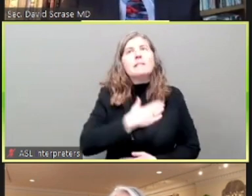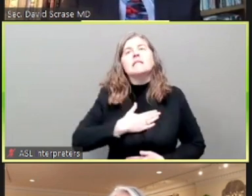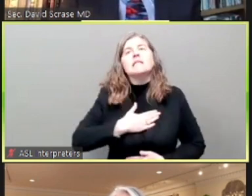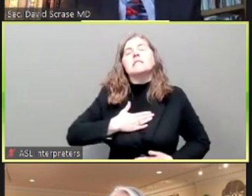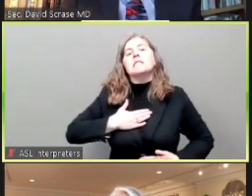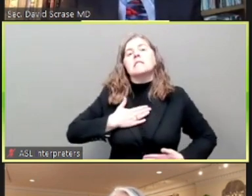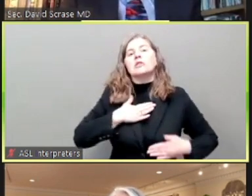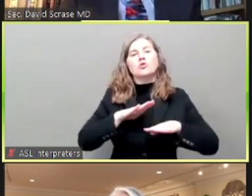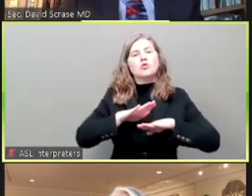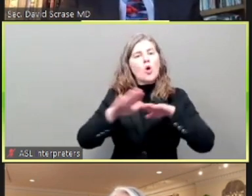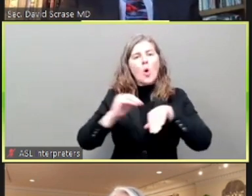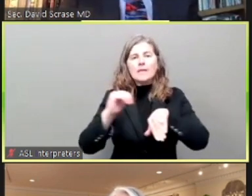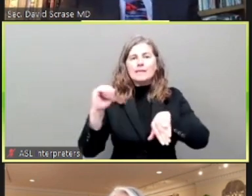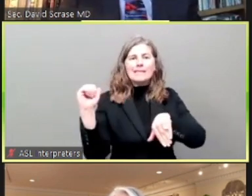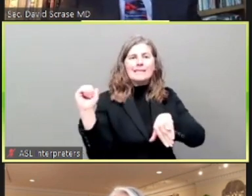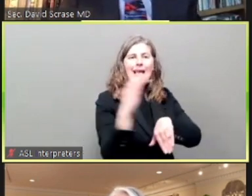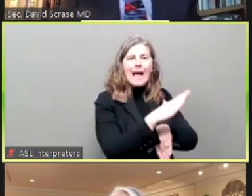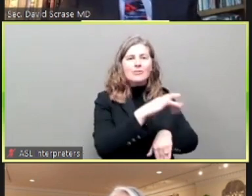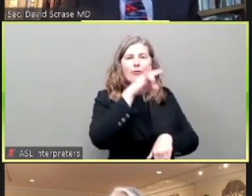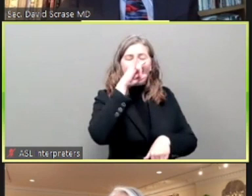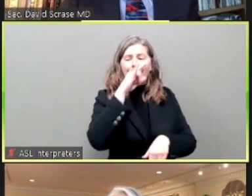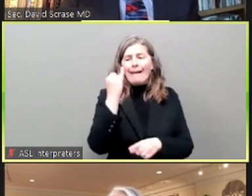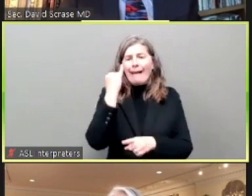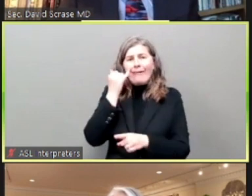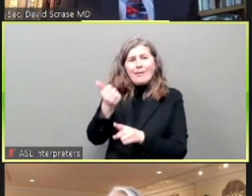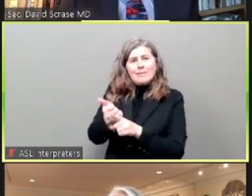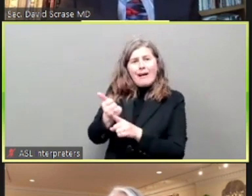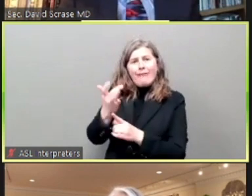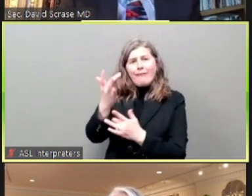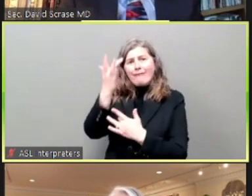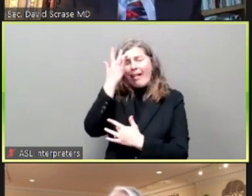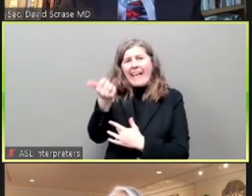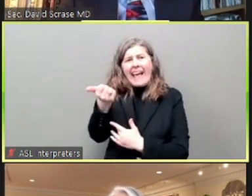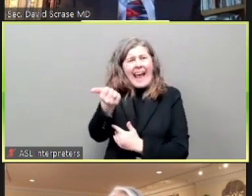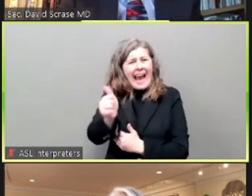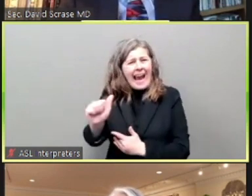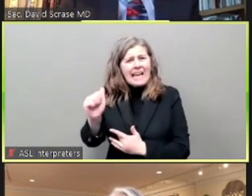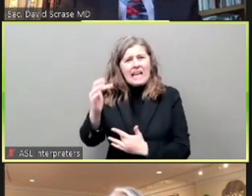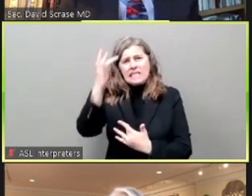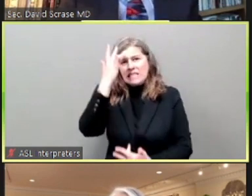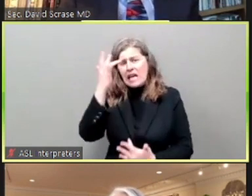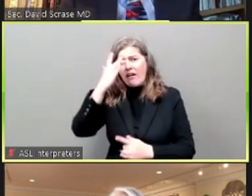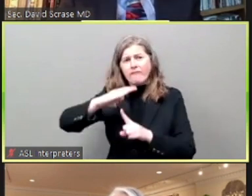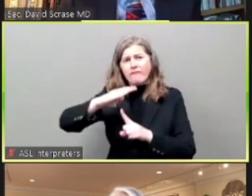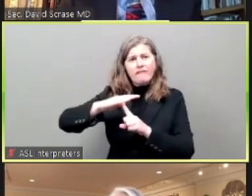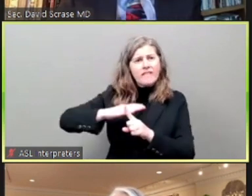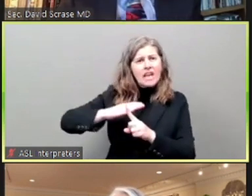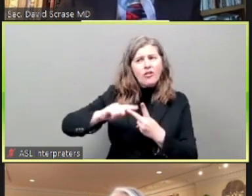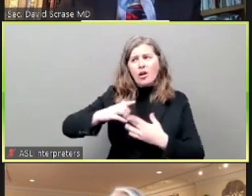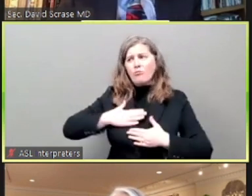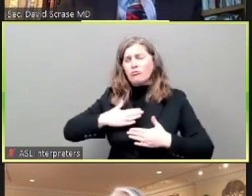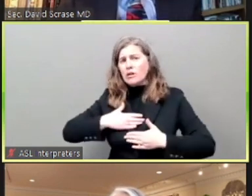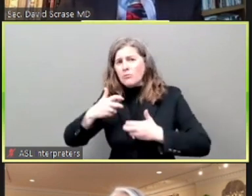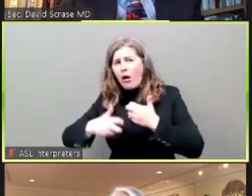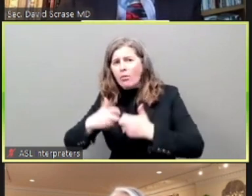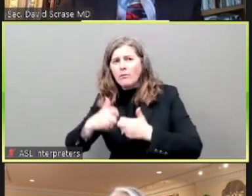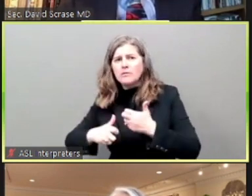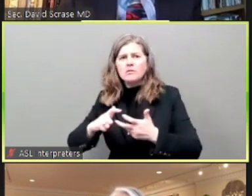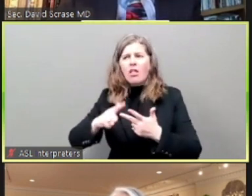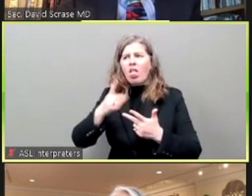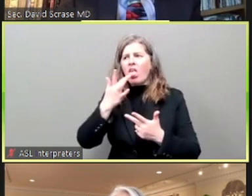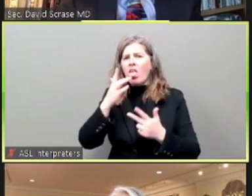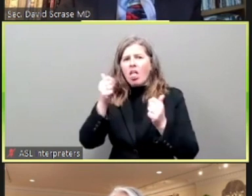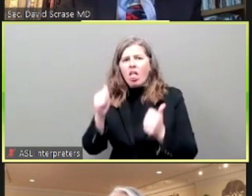do not send your child to school if they have any symptoms: fever, breathing trouble, loss of